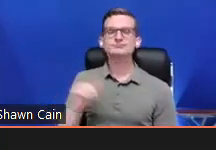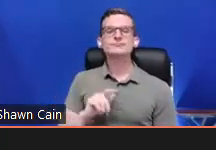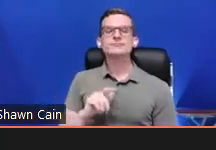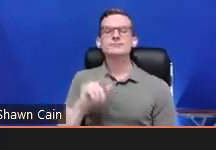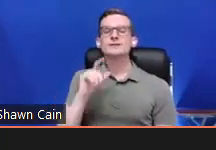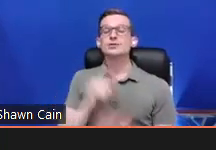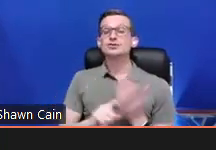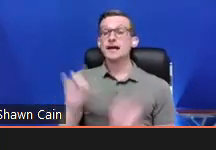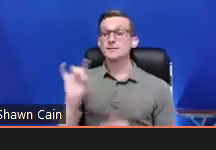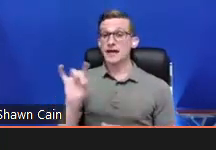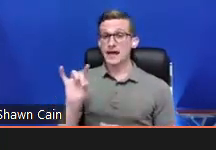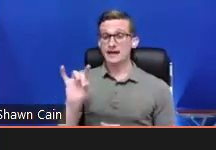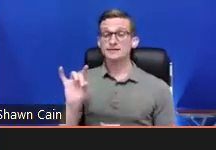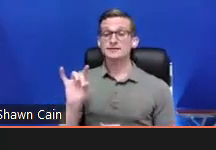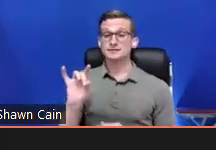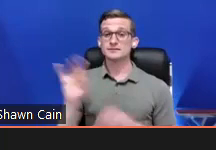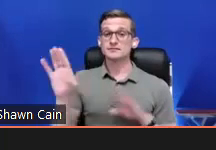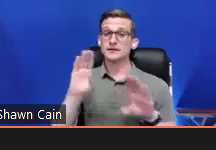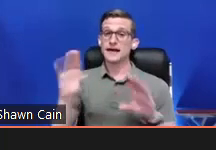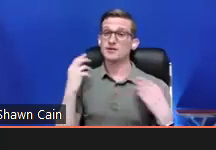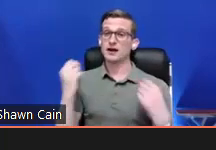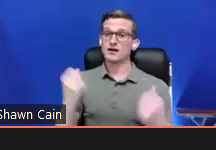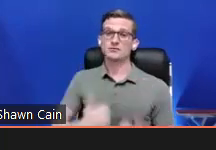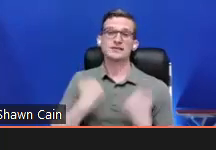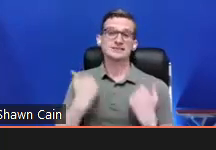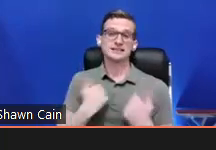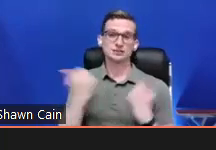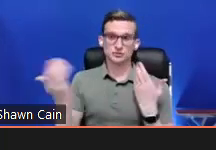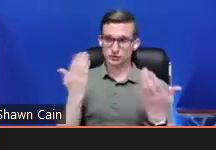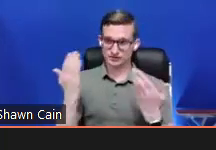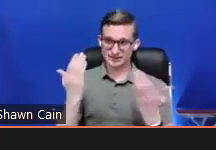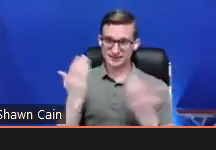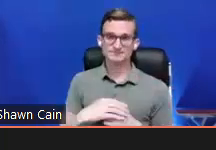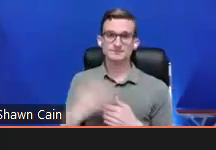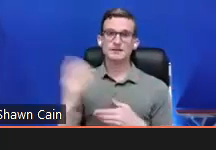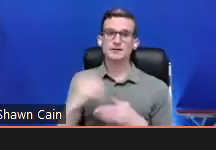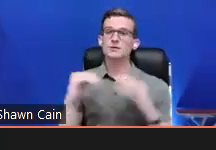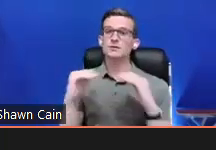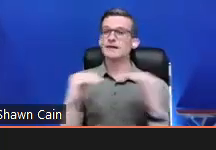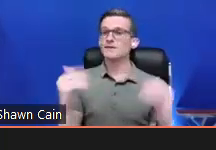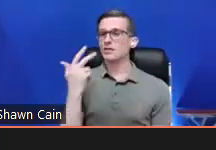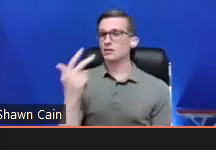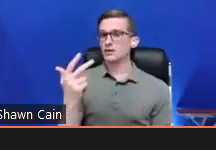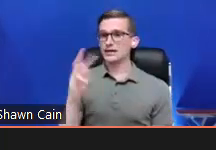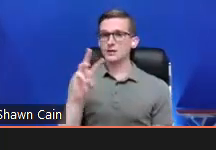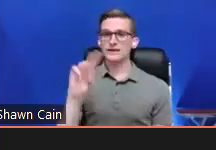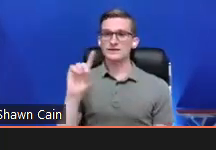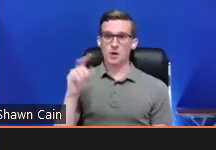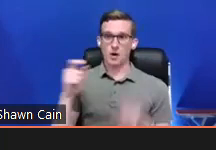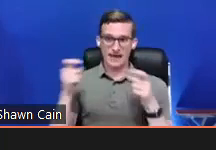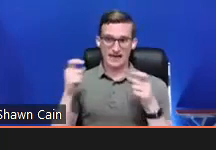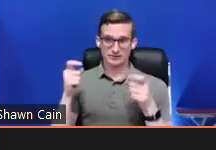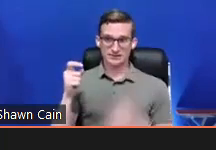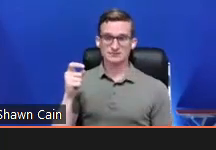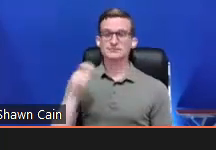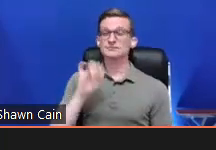Chapter 8 is our behavioral health residential services, including level 3 withdrawal management. So this particular